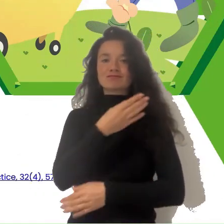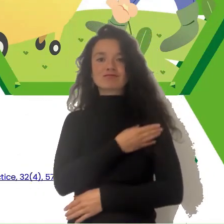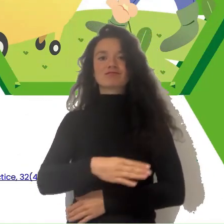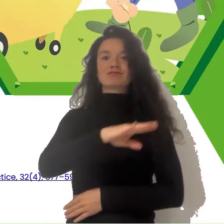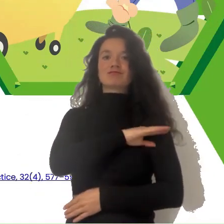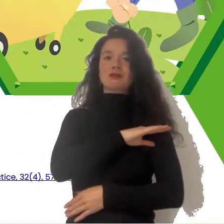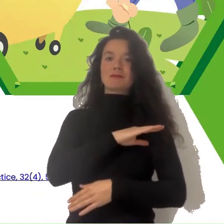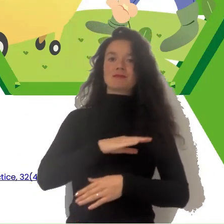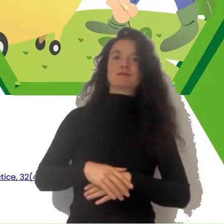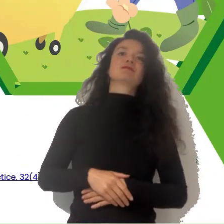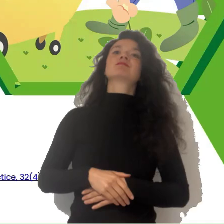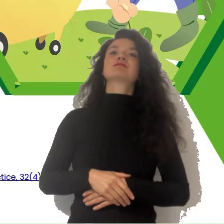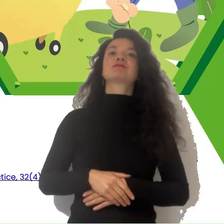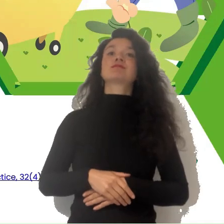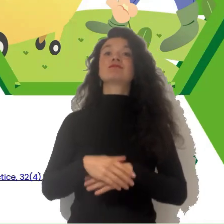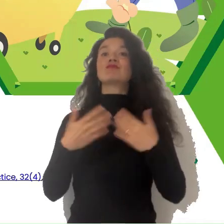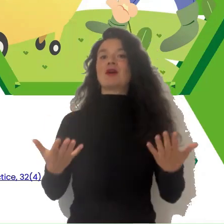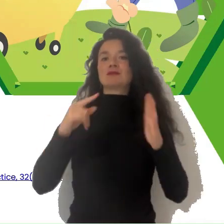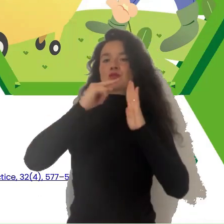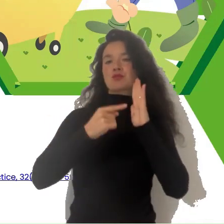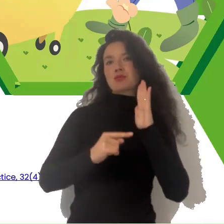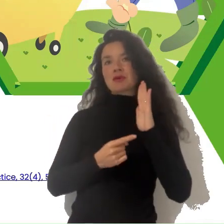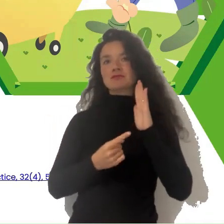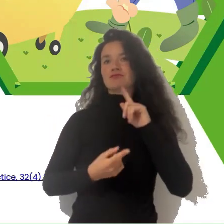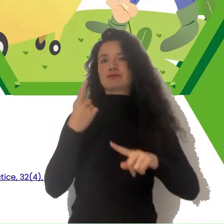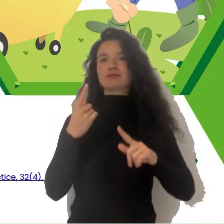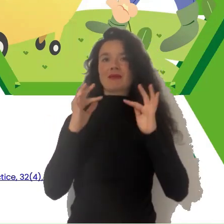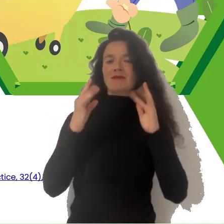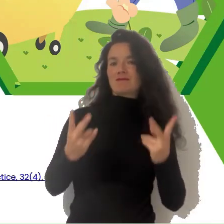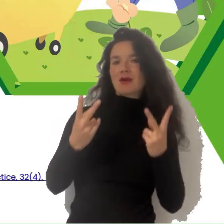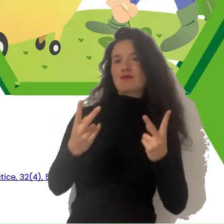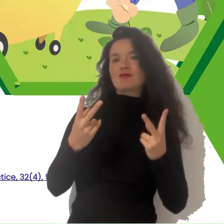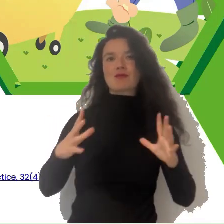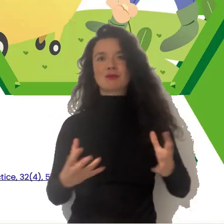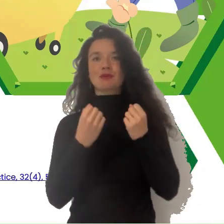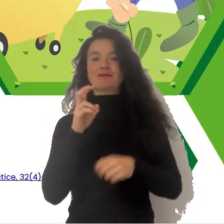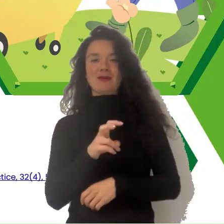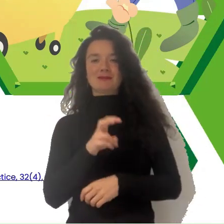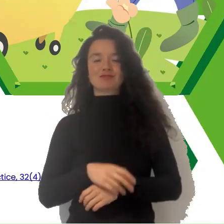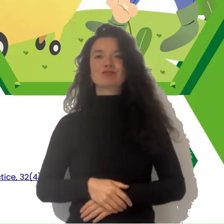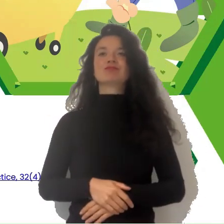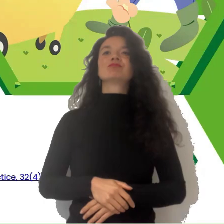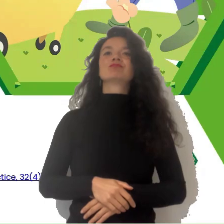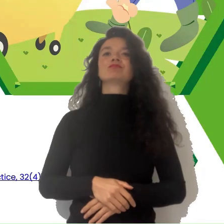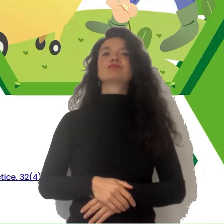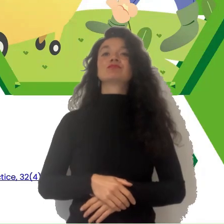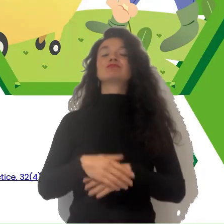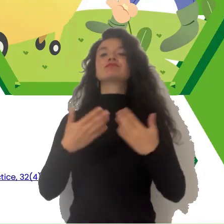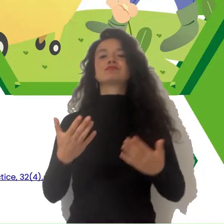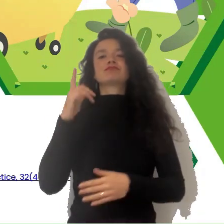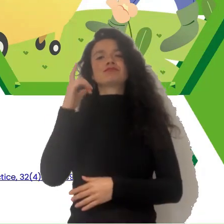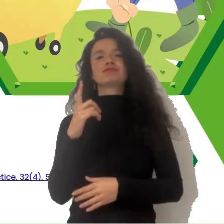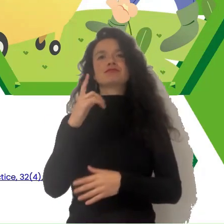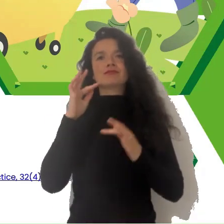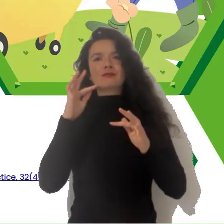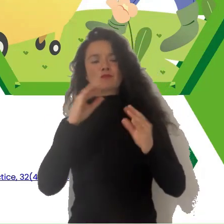such as climate change, pollution, waste management, and all these kind of things that affect our